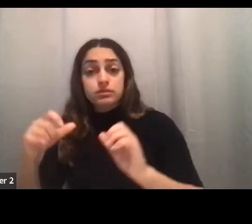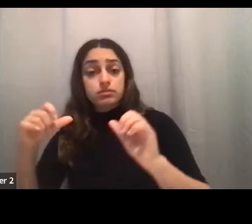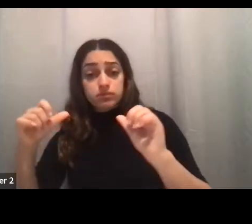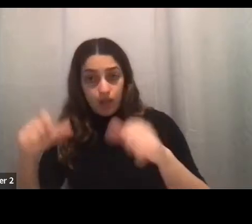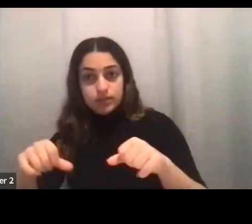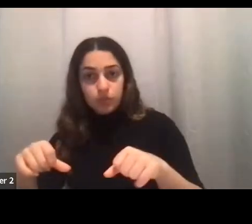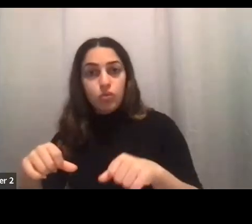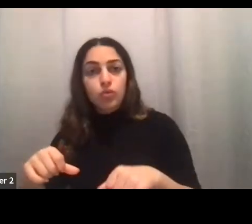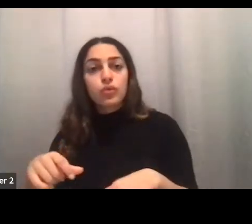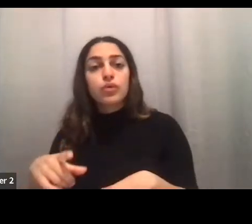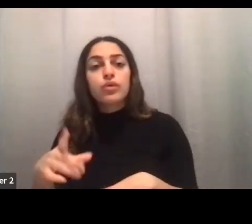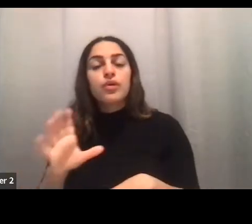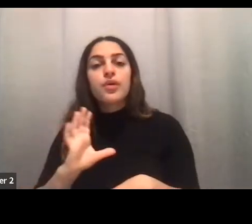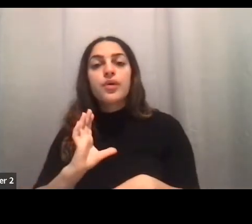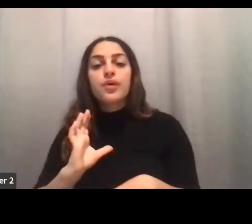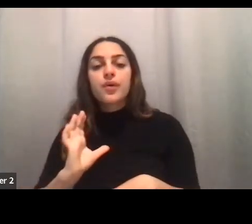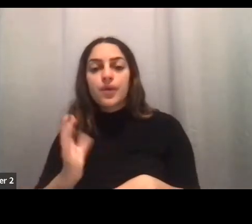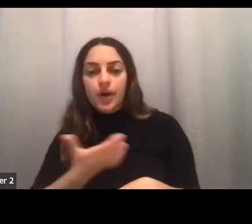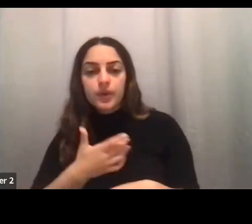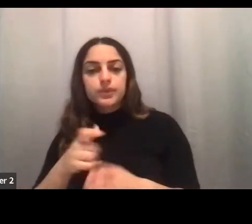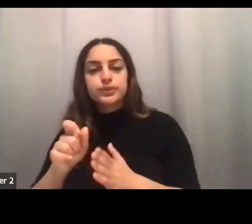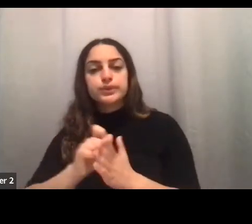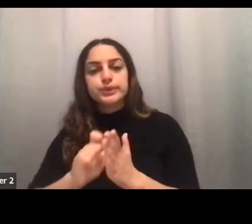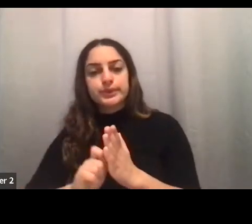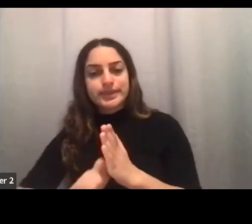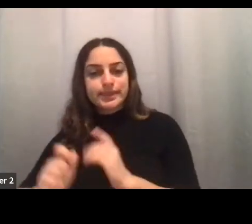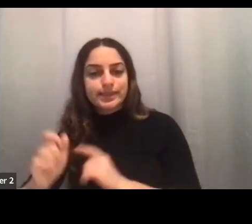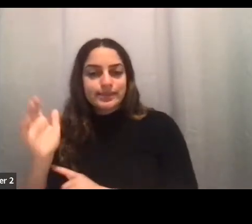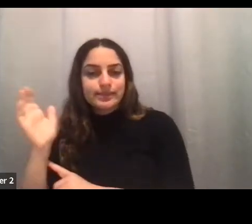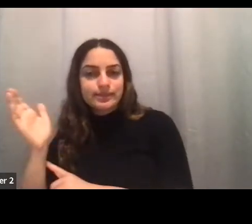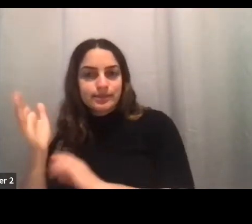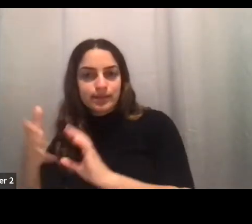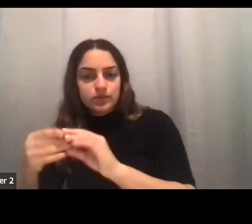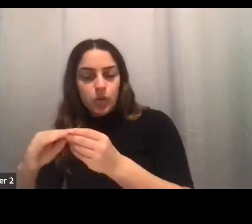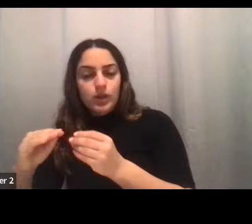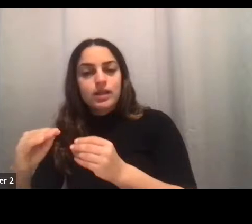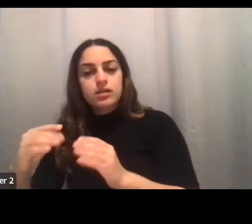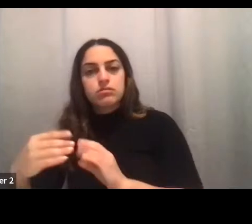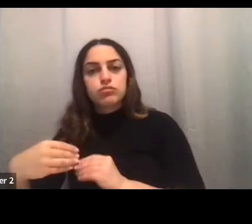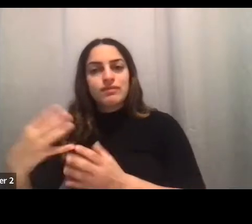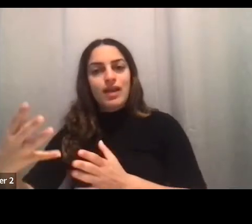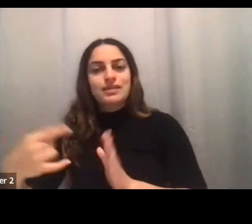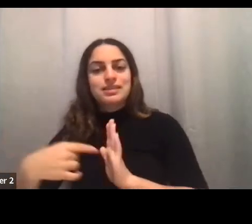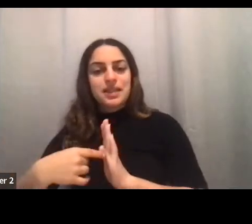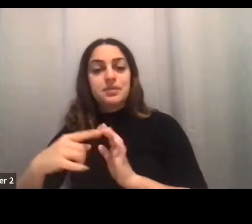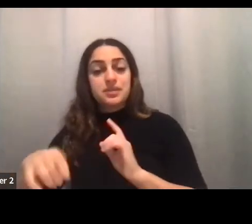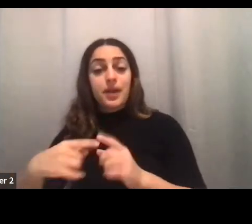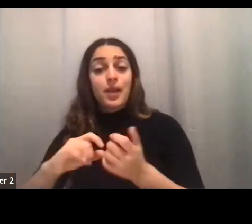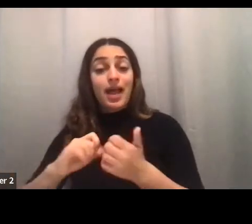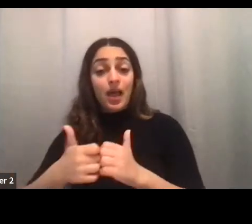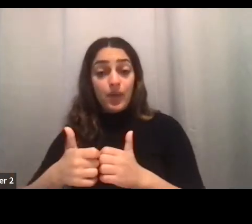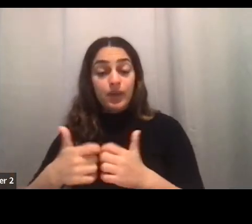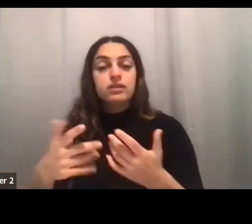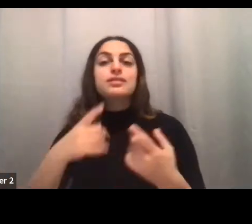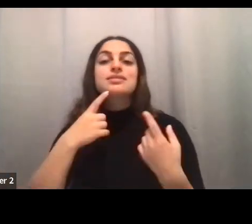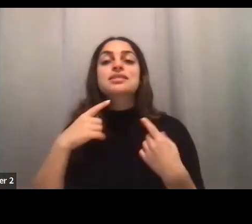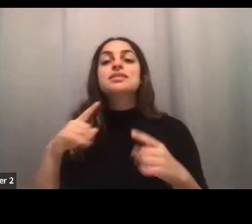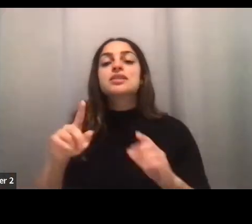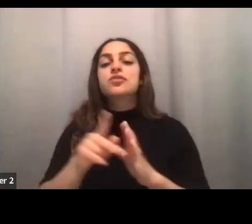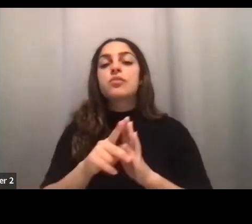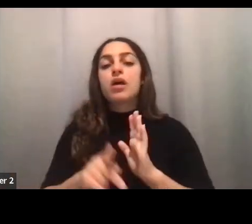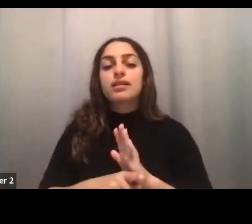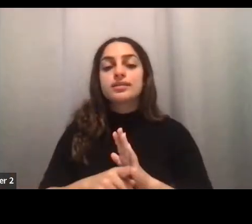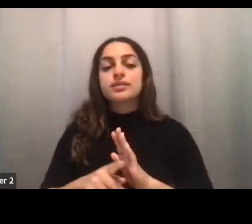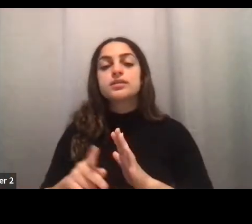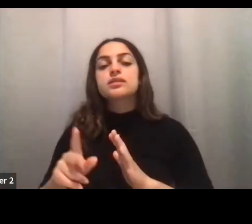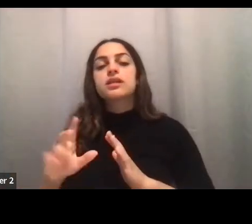so our written testimony provides examples of how successful policies include setting publishing